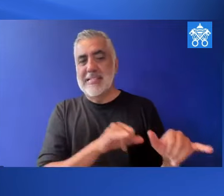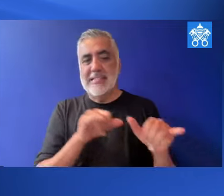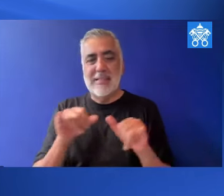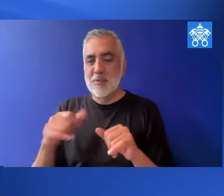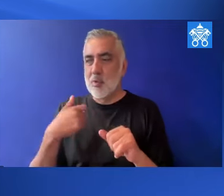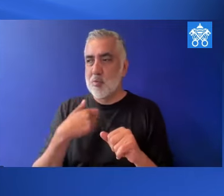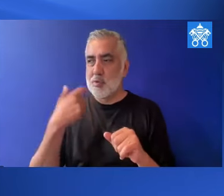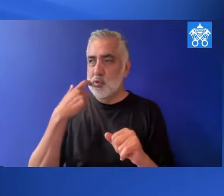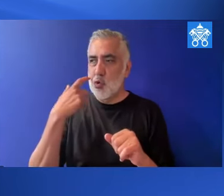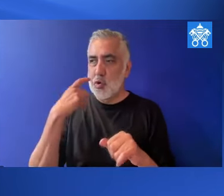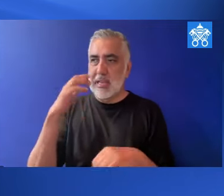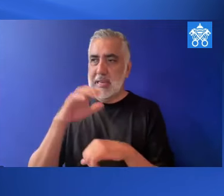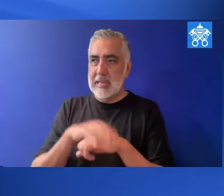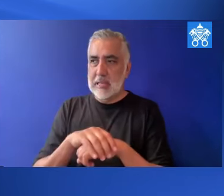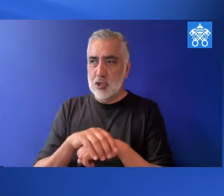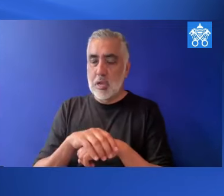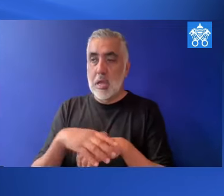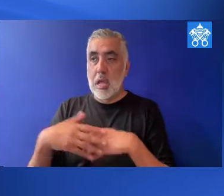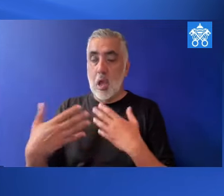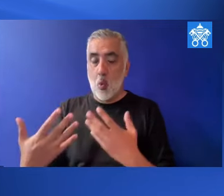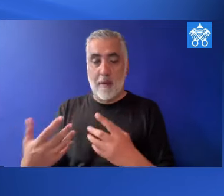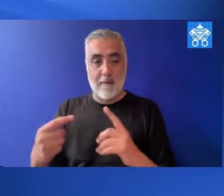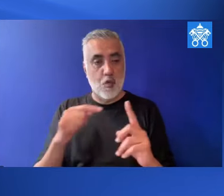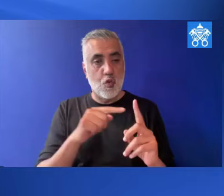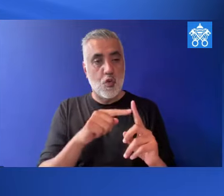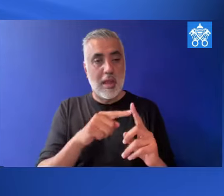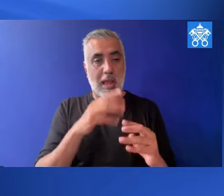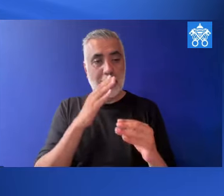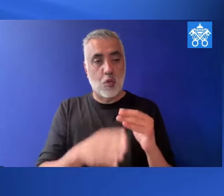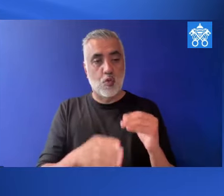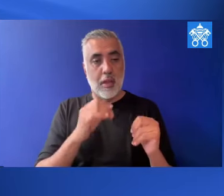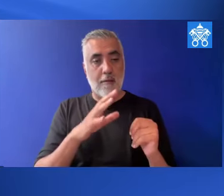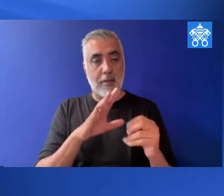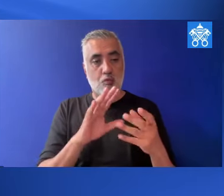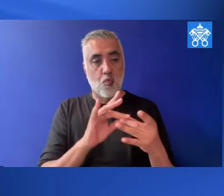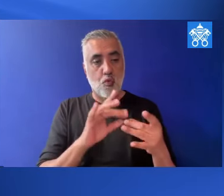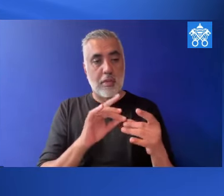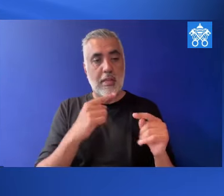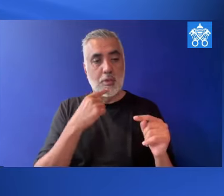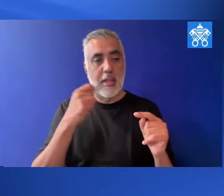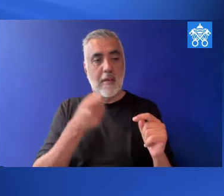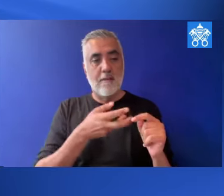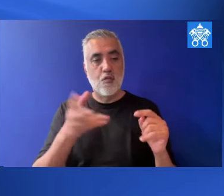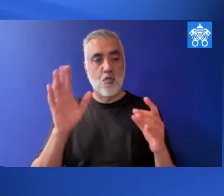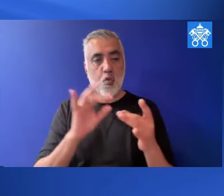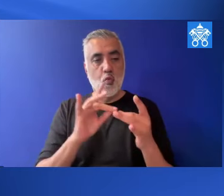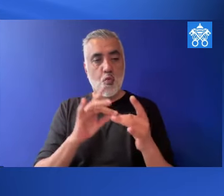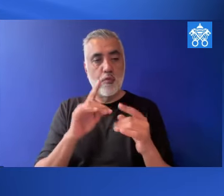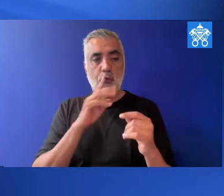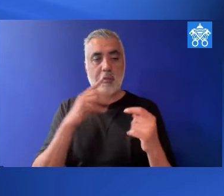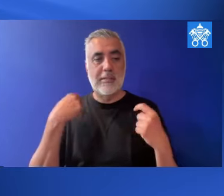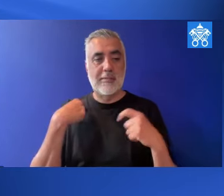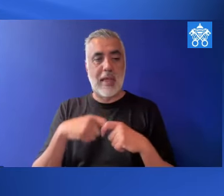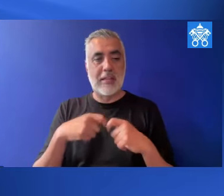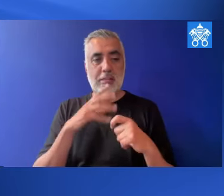heard in English. However, at the conclusion of the Holy Father's words, he will say a few words, especially for Spanish speakers,